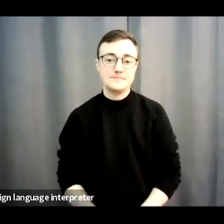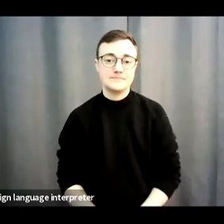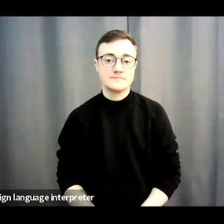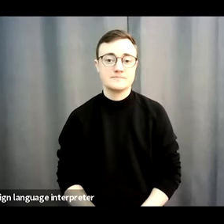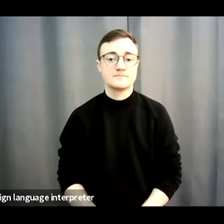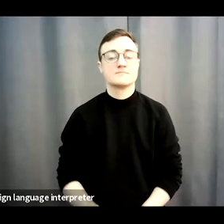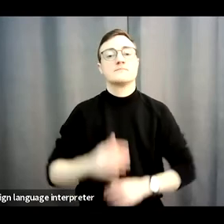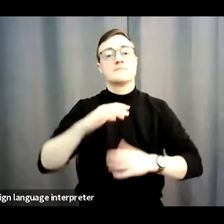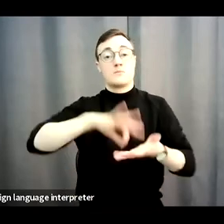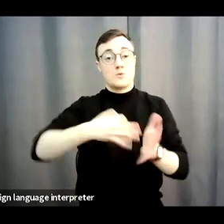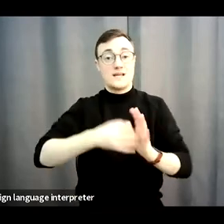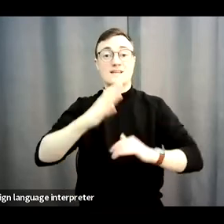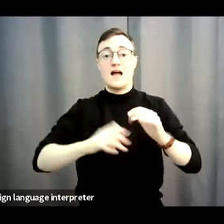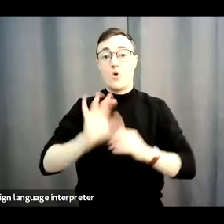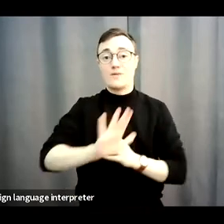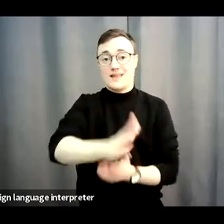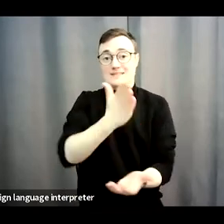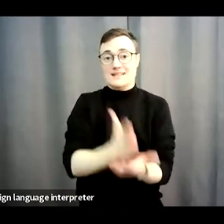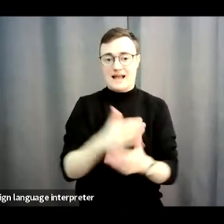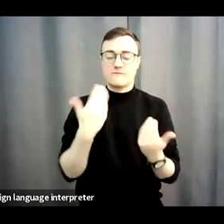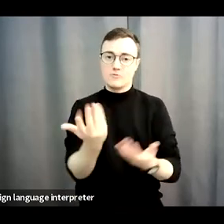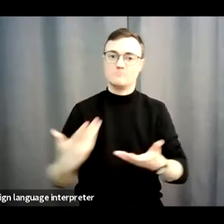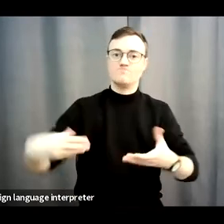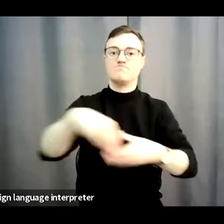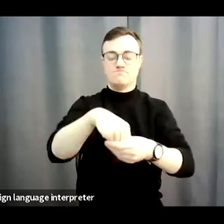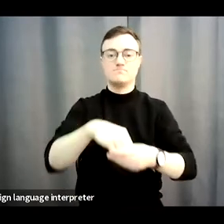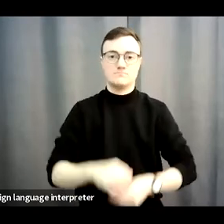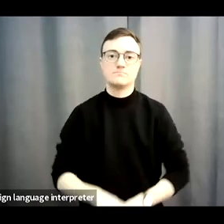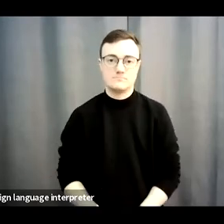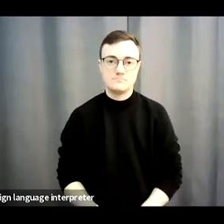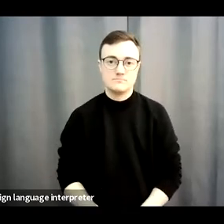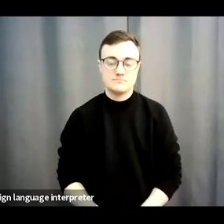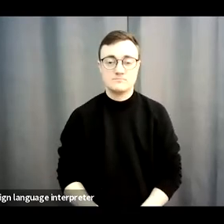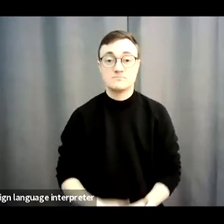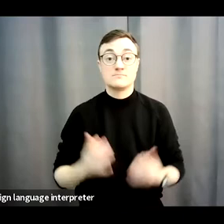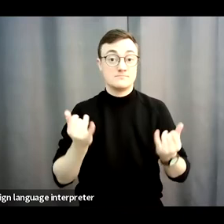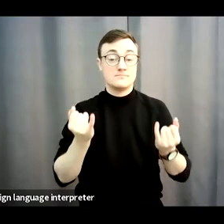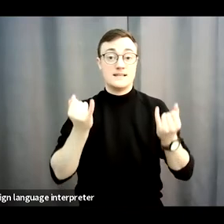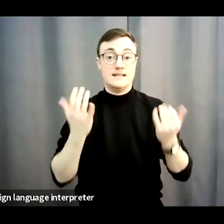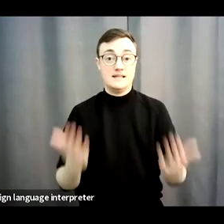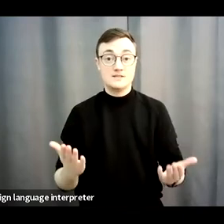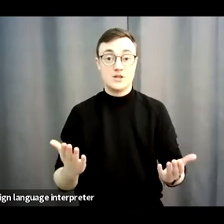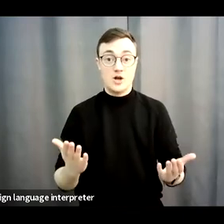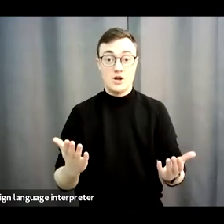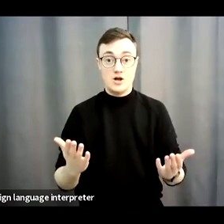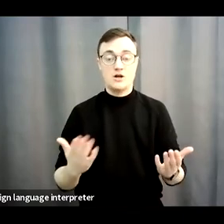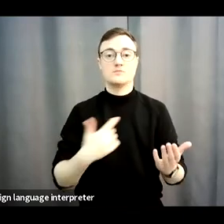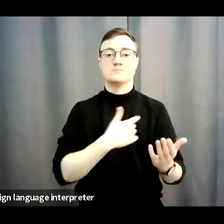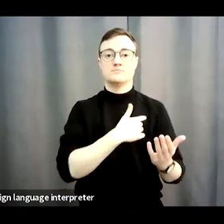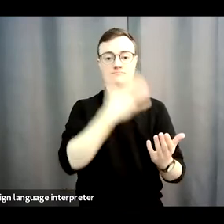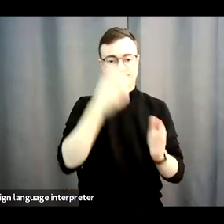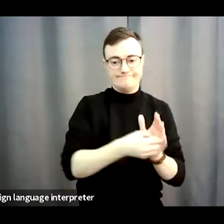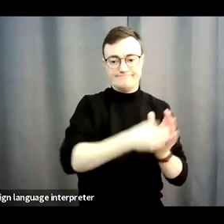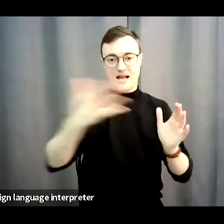to participate. And today's work, we're able to culminate in a launch, the launch of